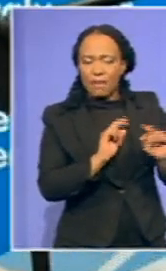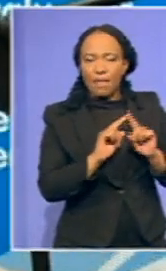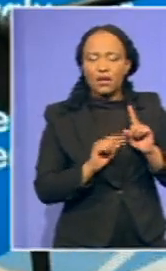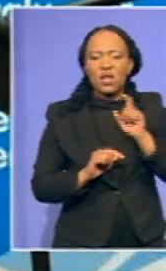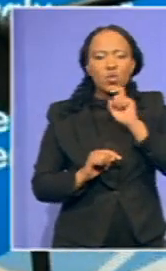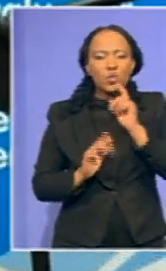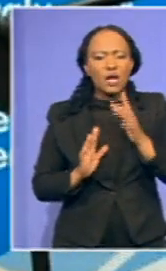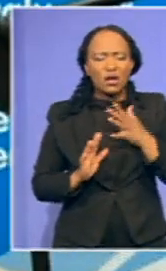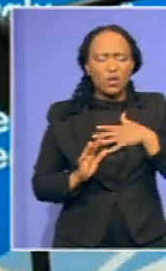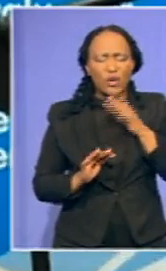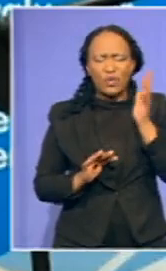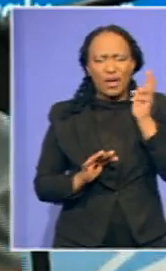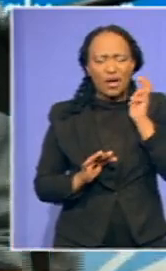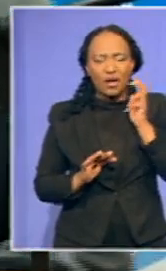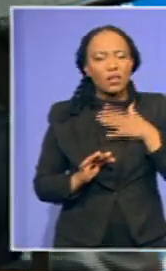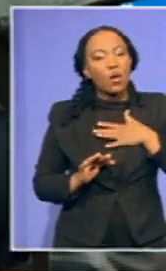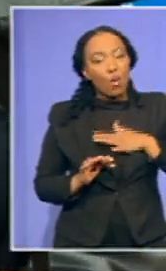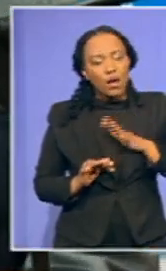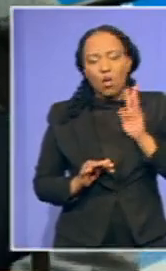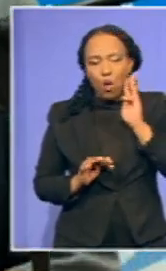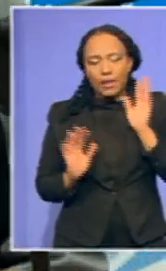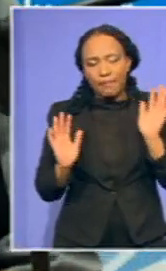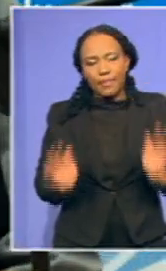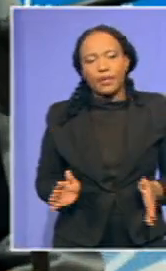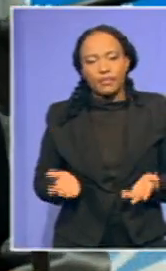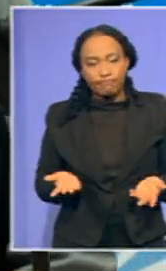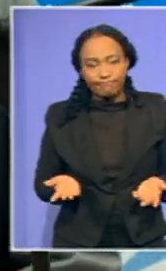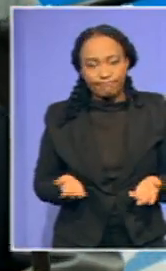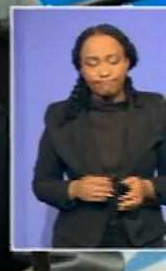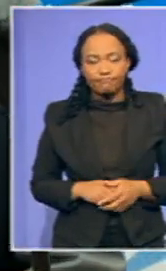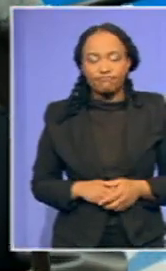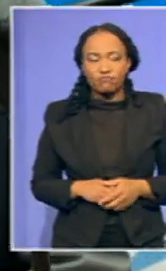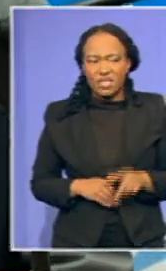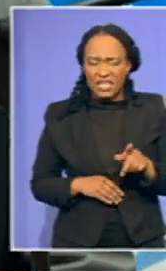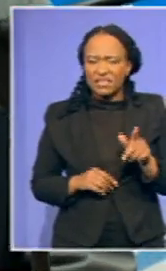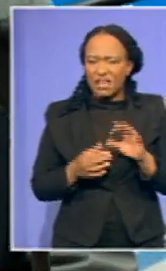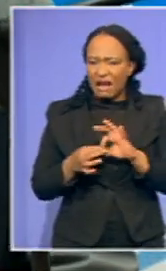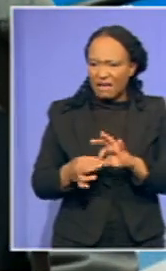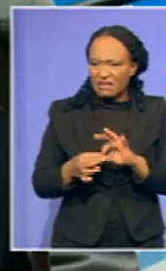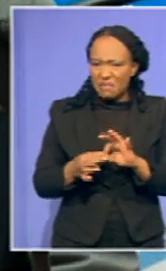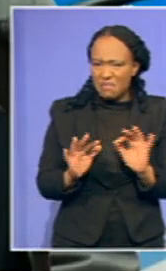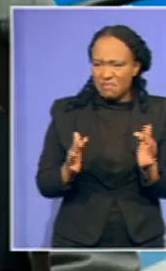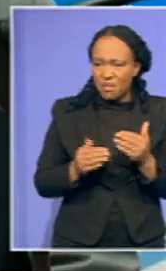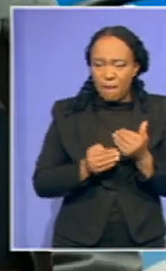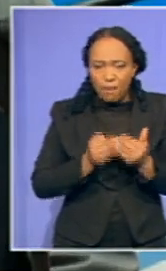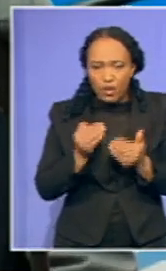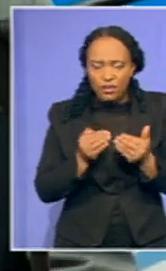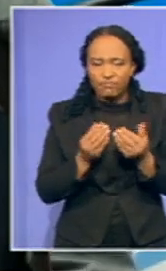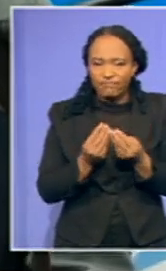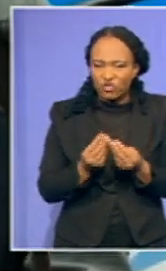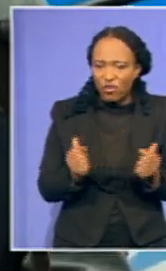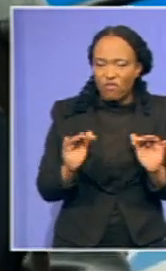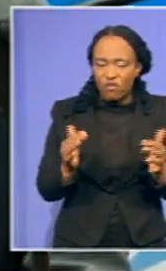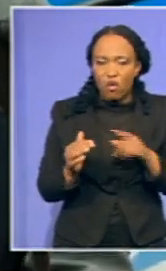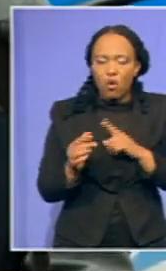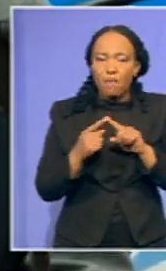care about that. They just want water. So how is that kind of relationship, or that process, being managed to a point where it doesn't